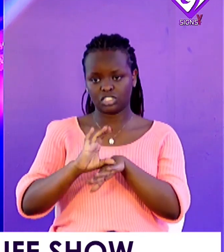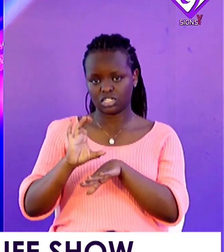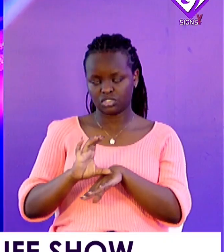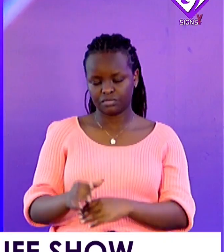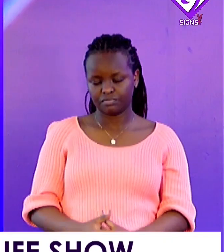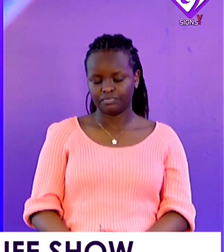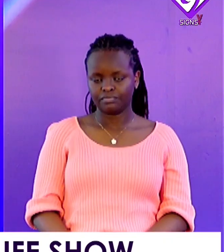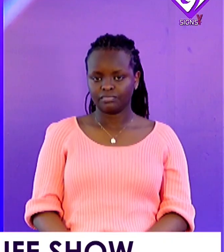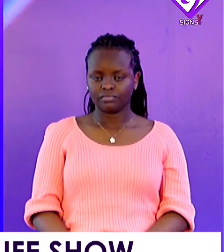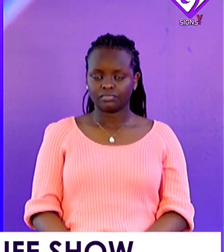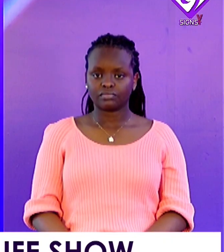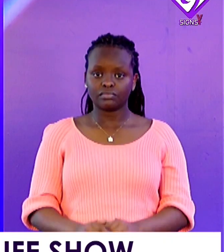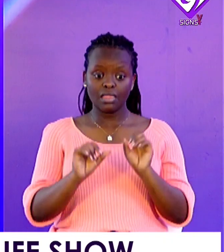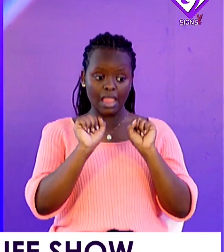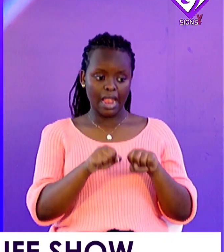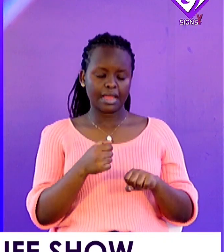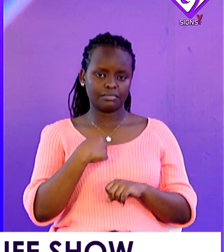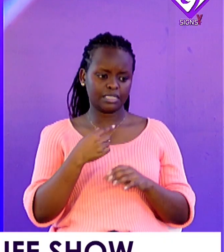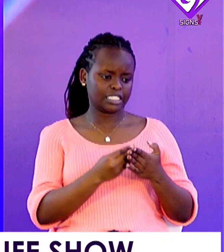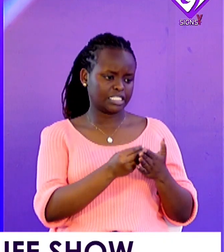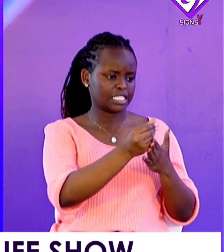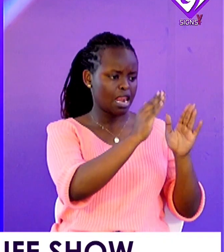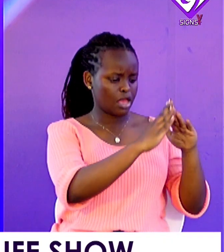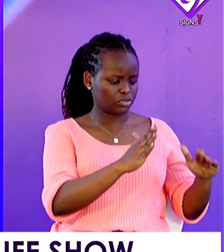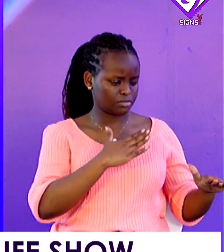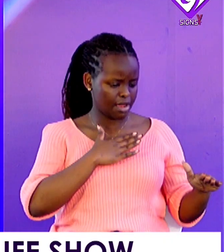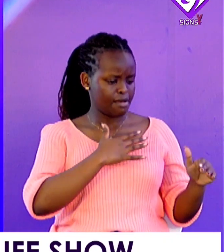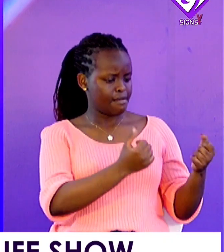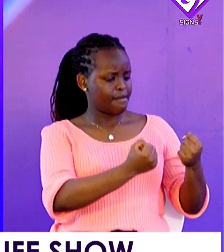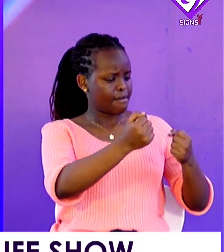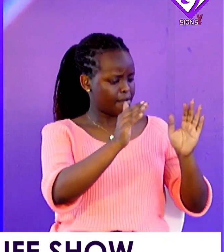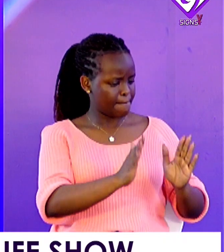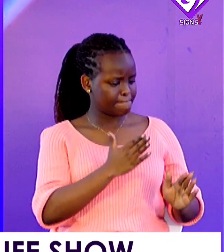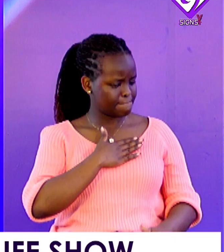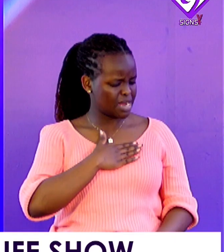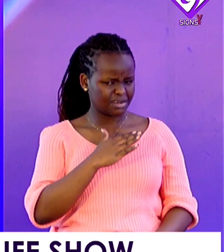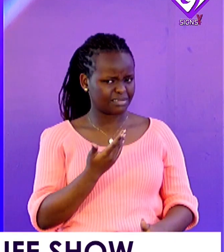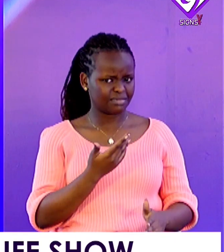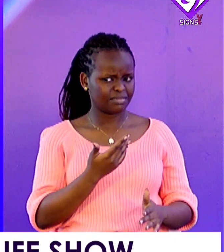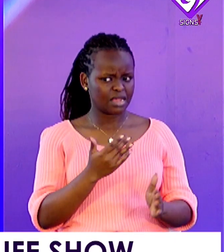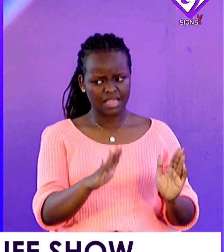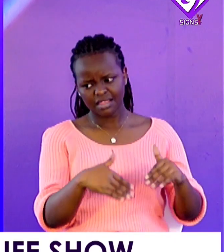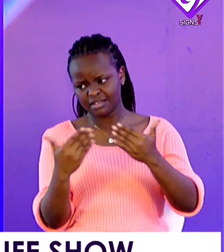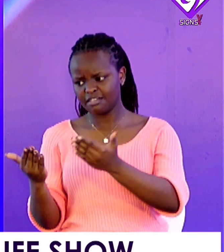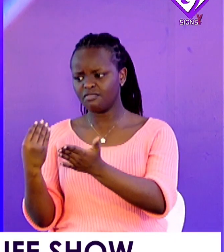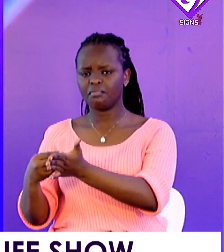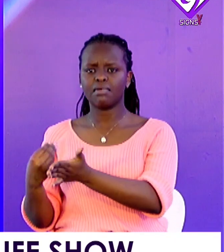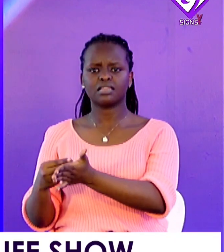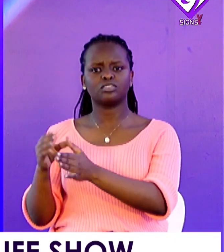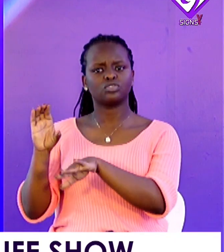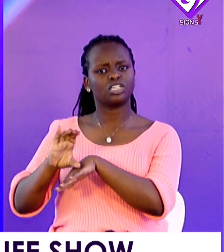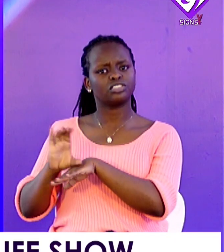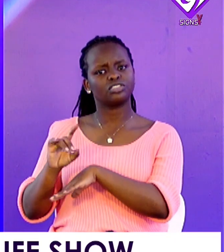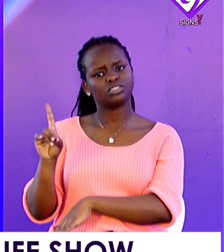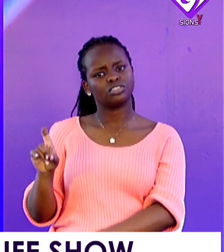Can I sell my house, my property? Can I sell? How far can I go? Can I sell my car, my